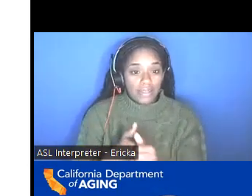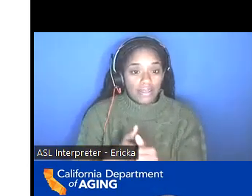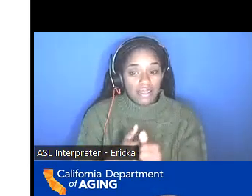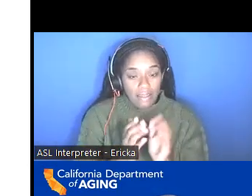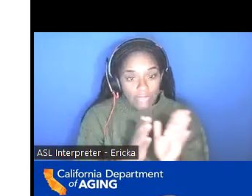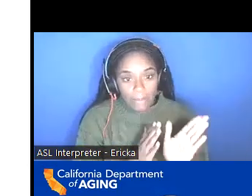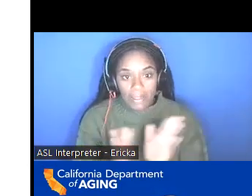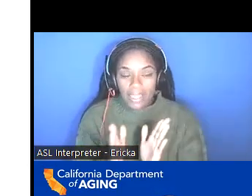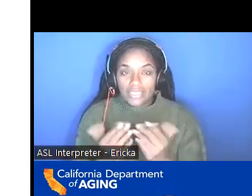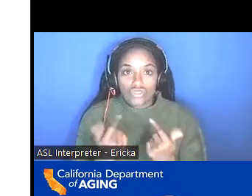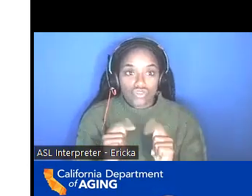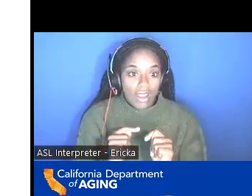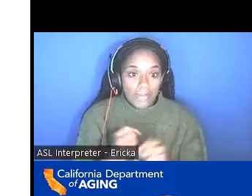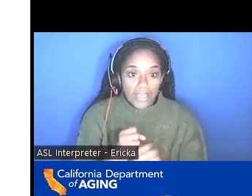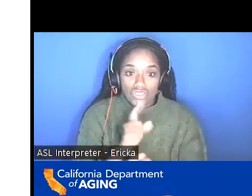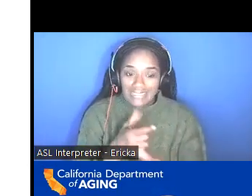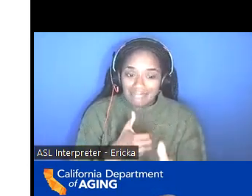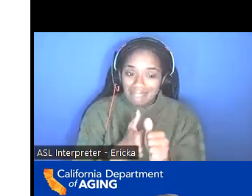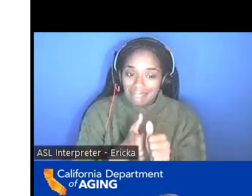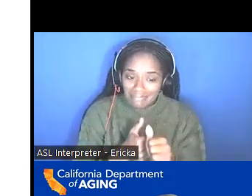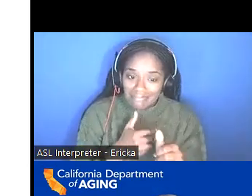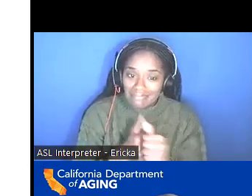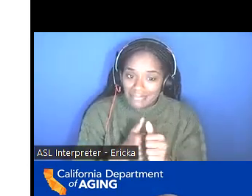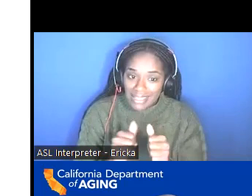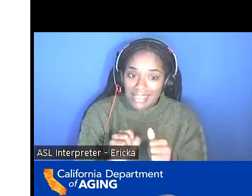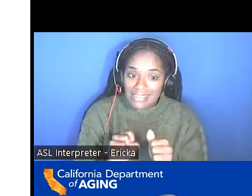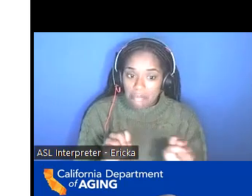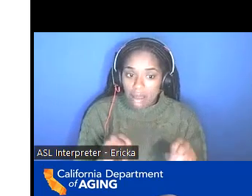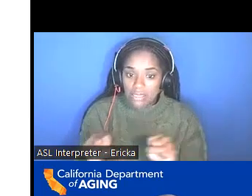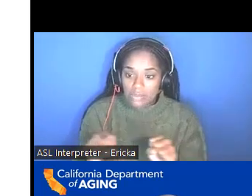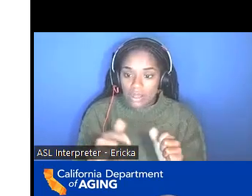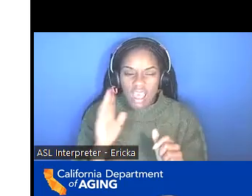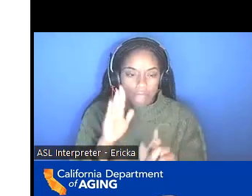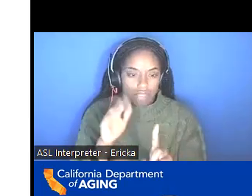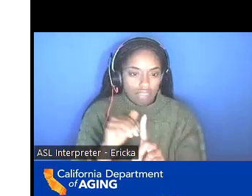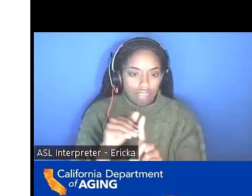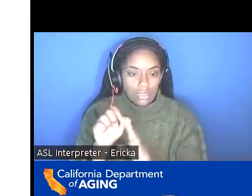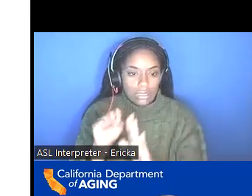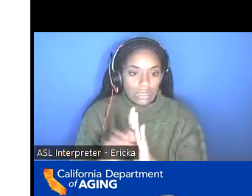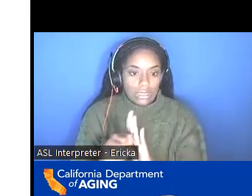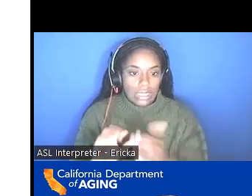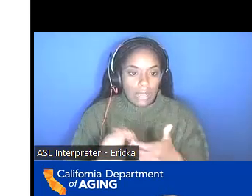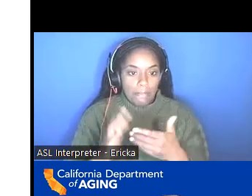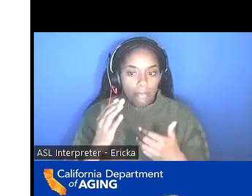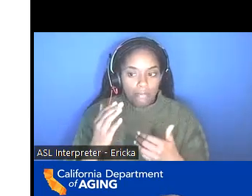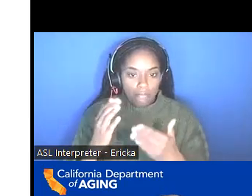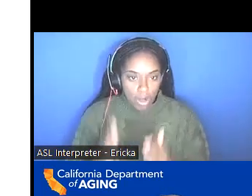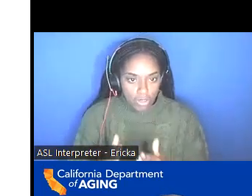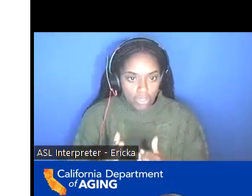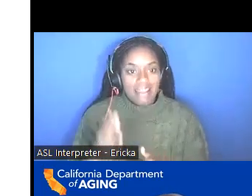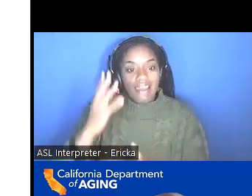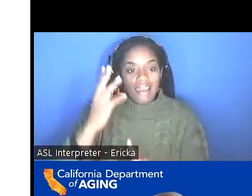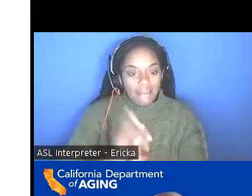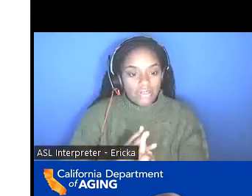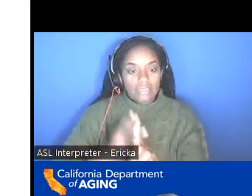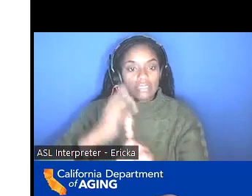as possible is to go ahead and I will remind our state partners every 6 months to upload